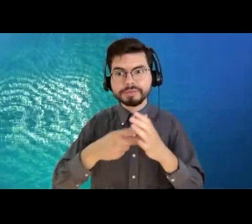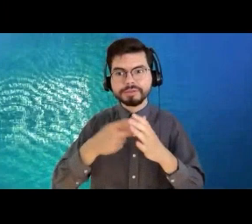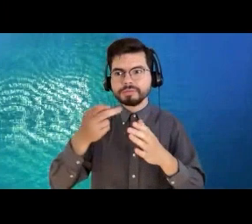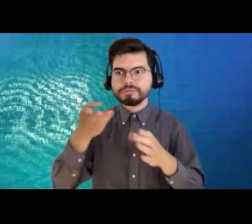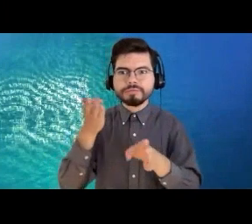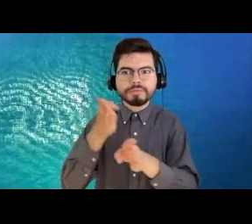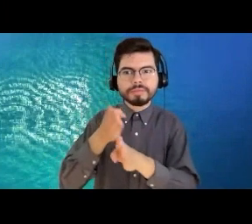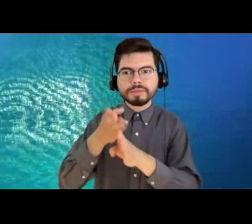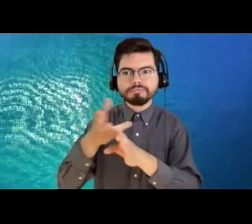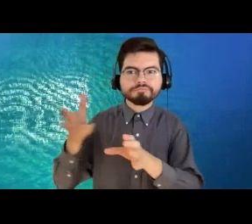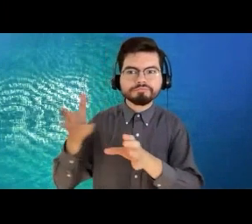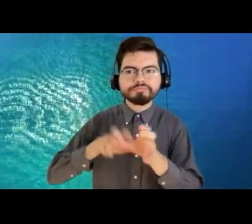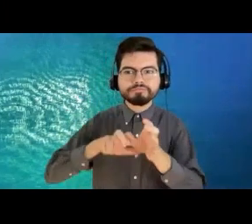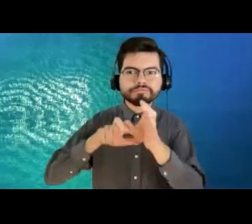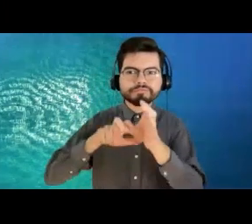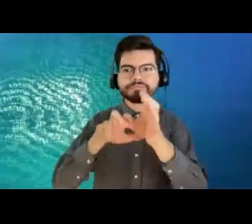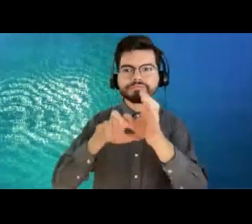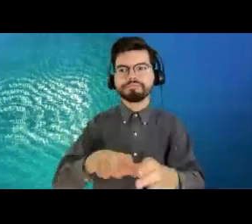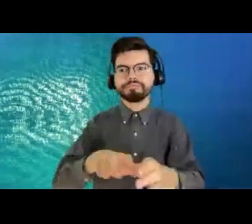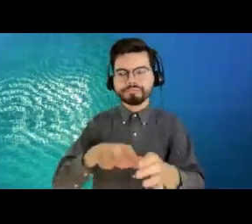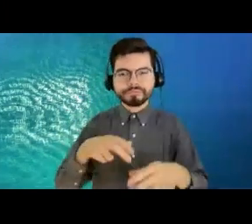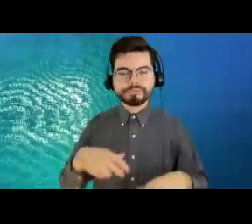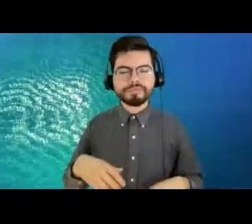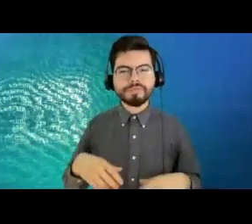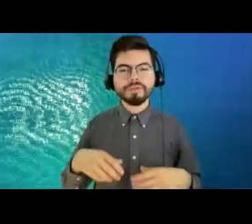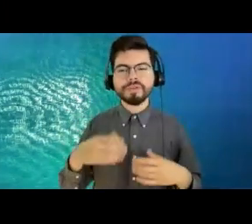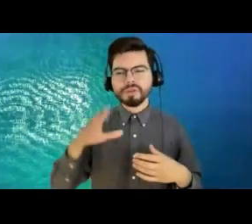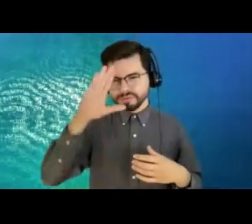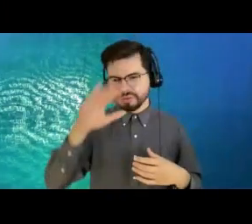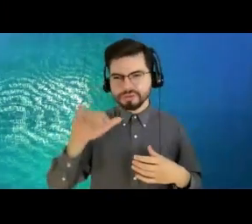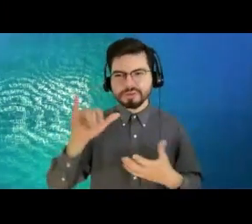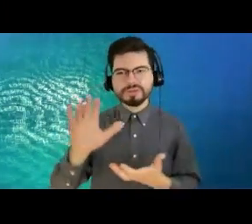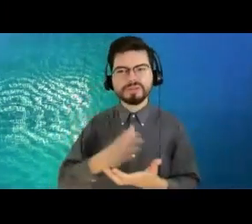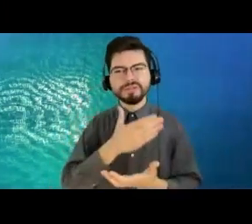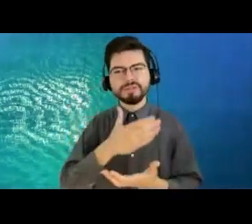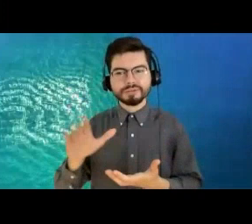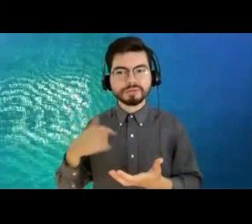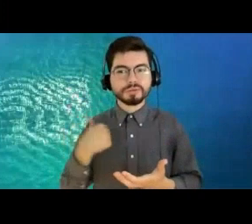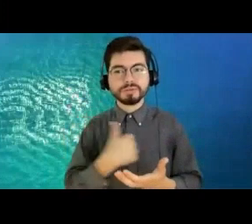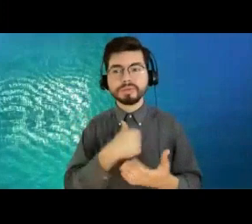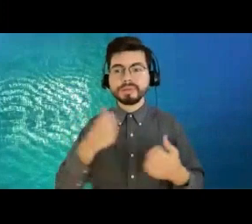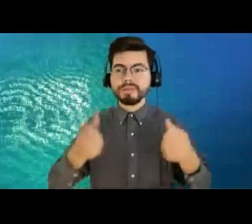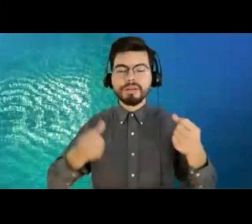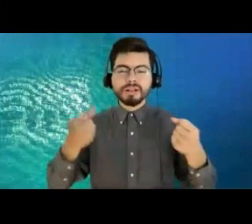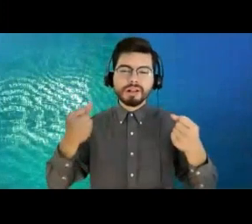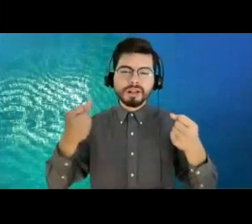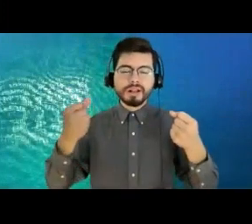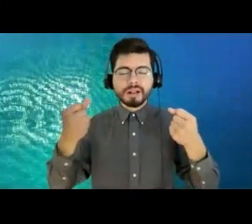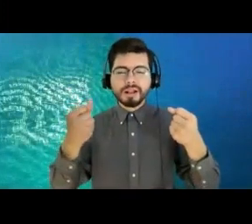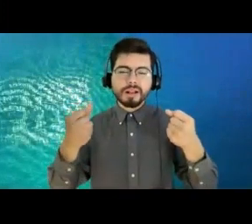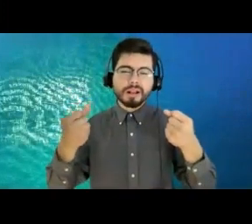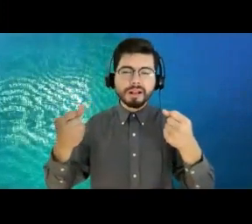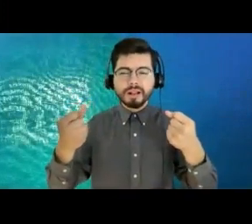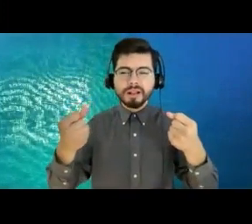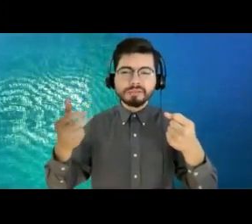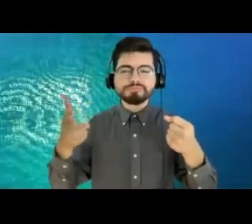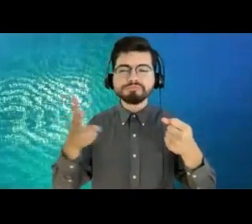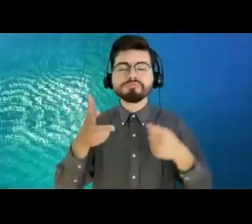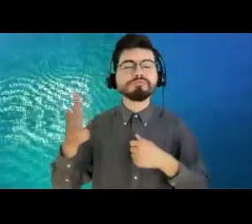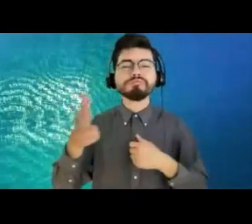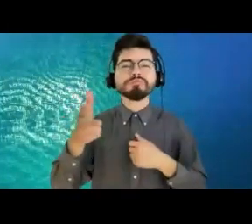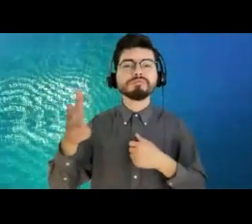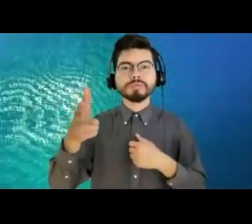you know, the Bob Dylan song, we drove that car as far as we could, abandoned it out west, and here